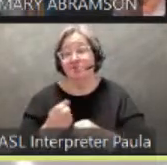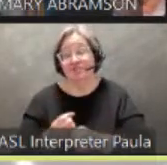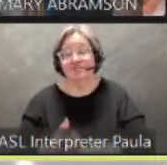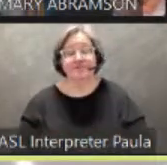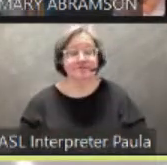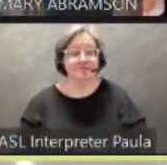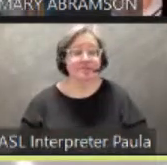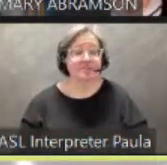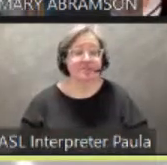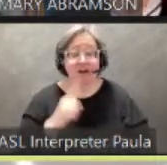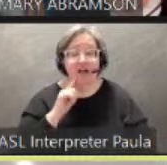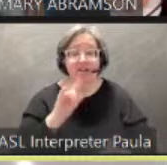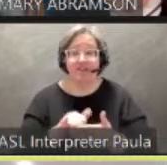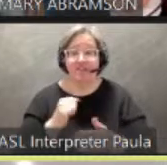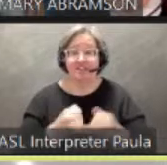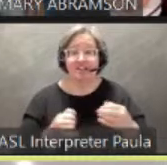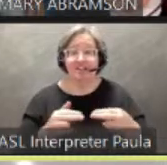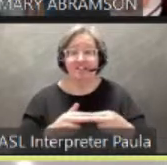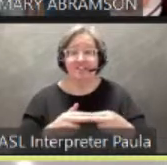I think that's the last slide.